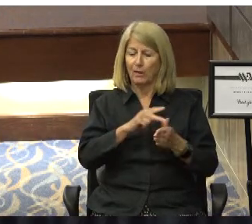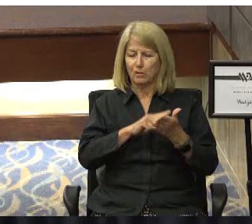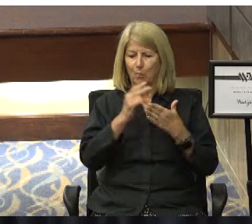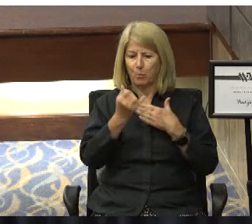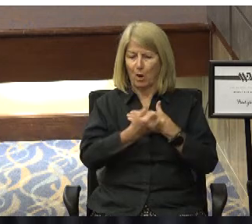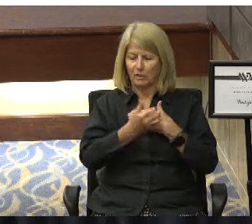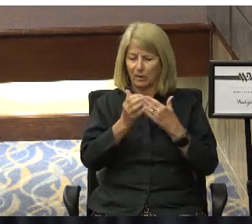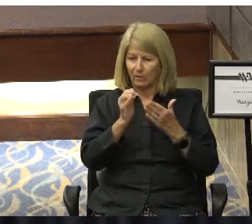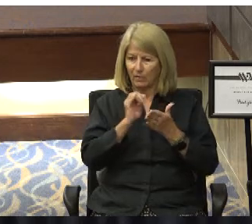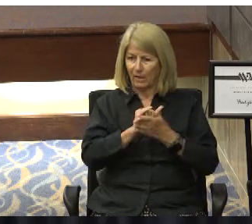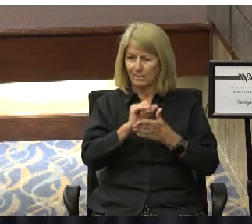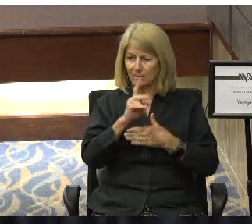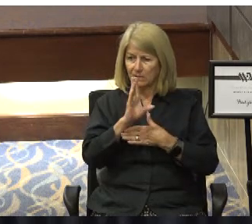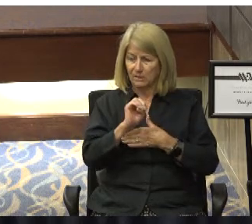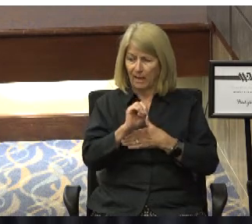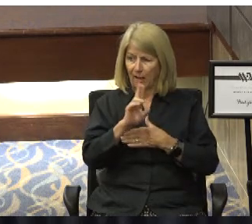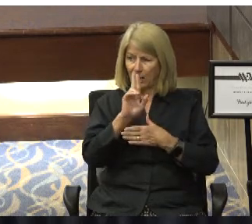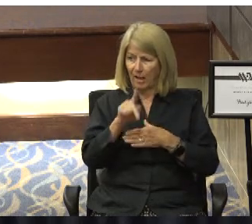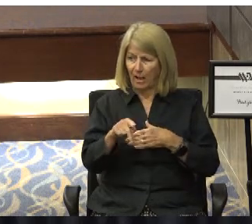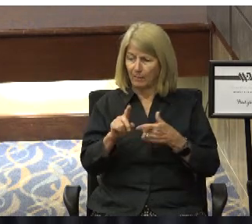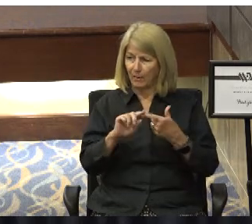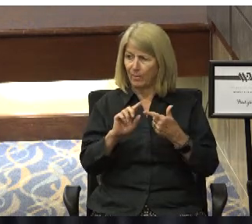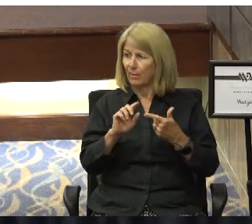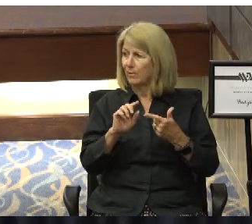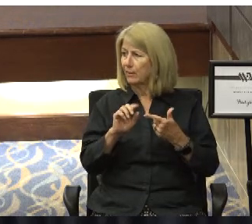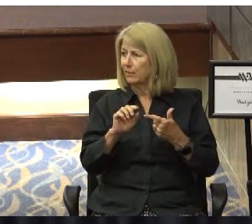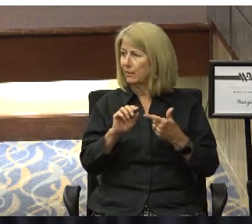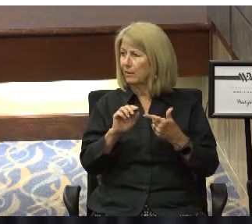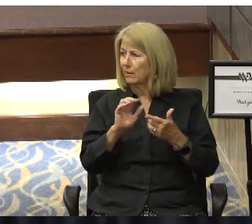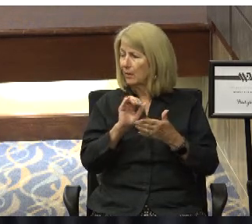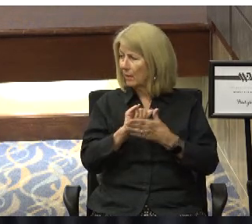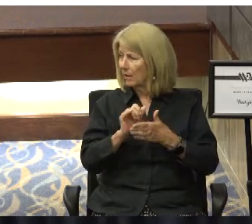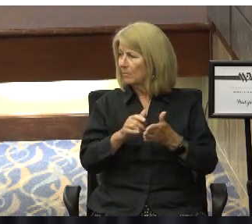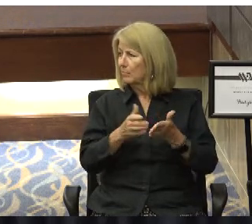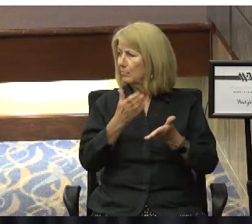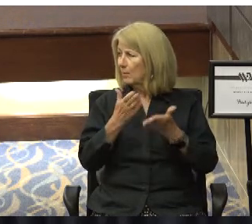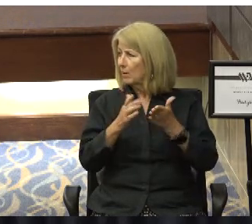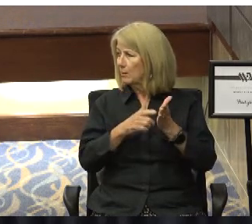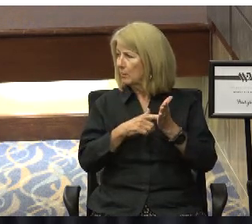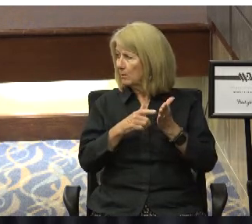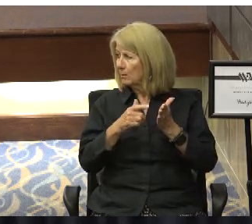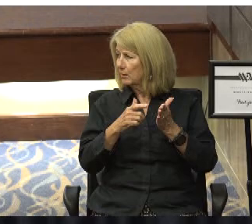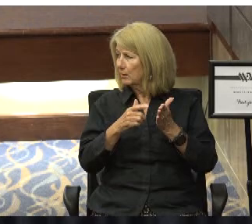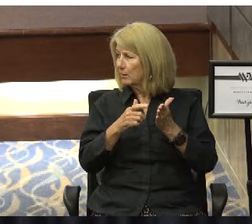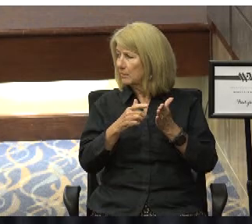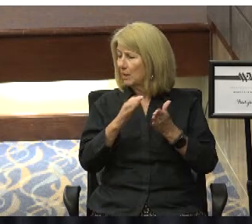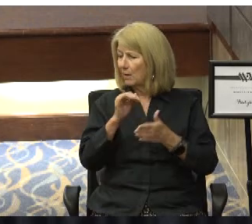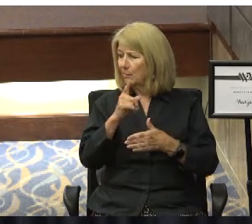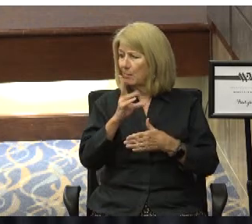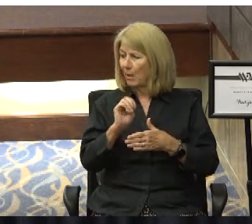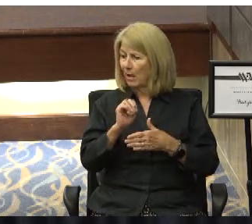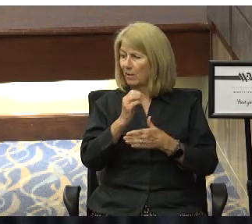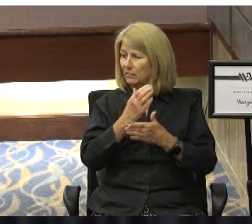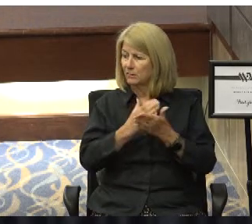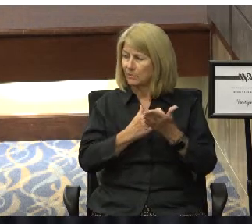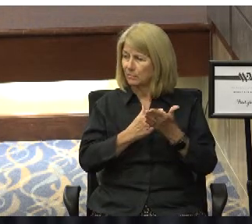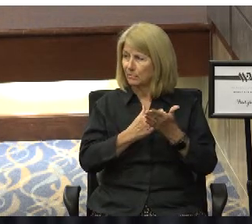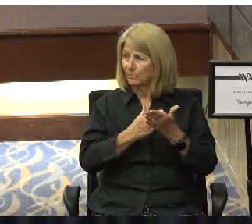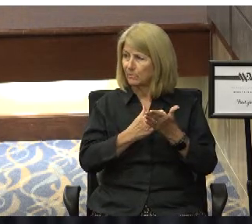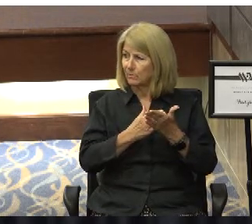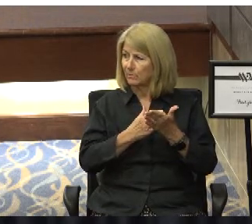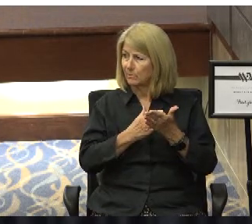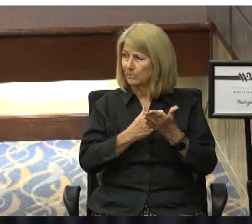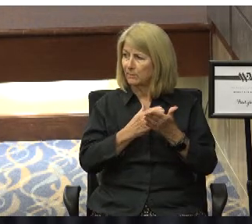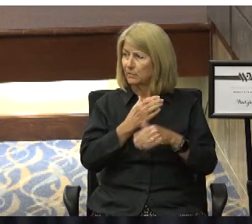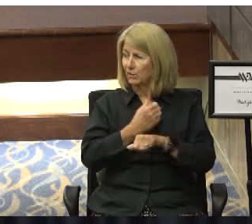it would require more than we be open to an amendment. That's right. Okay. And then some milestones in between that as well. Is that something y'all are open to?